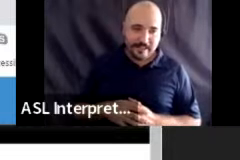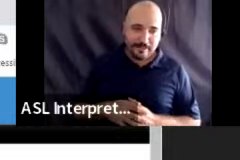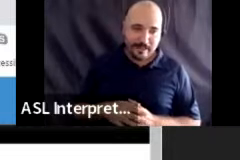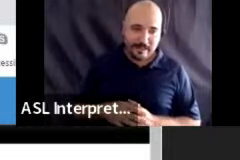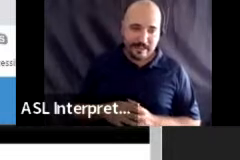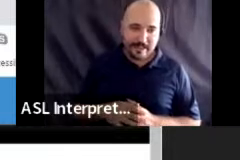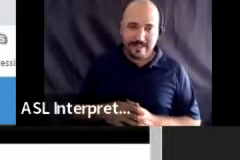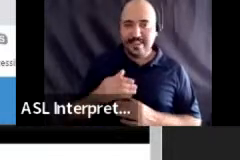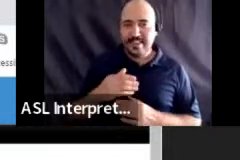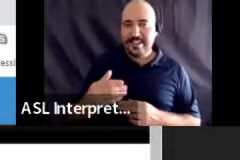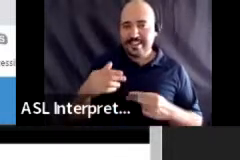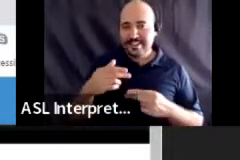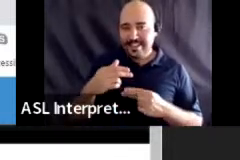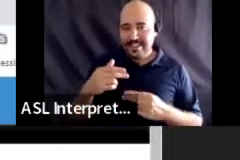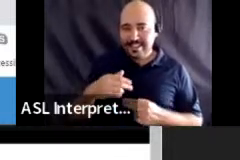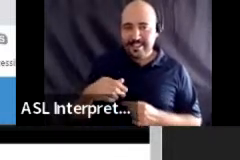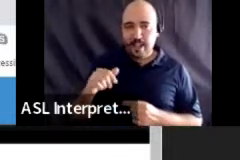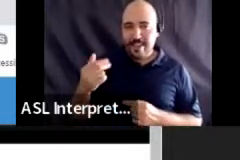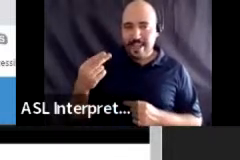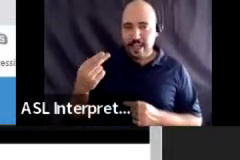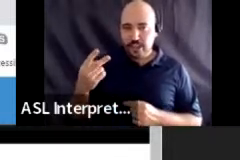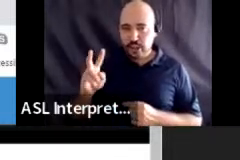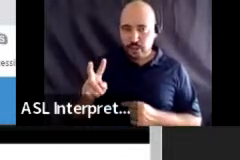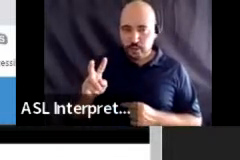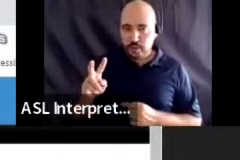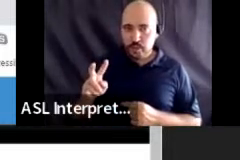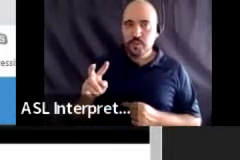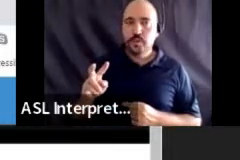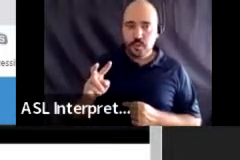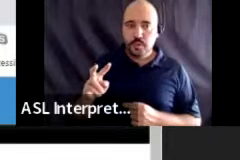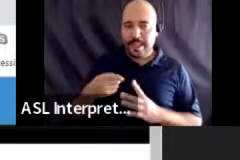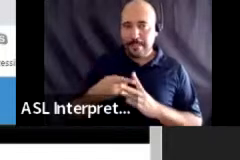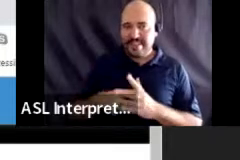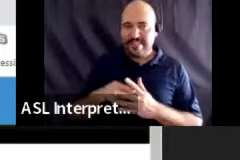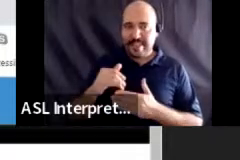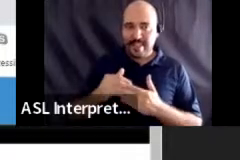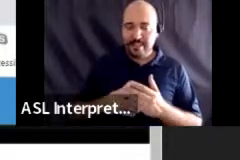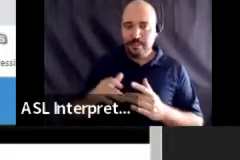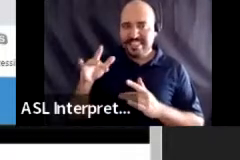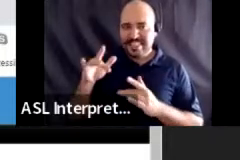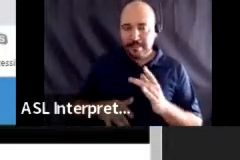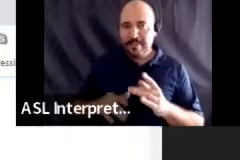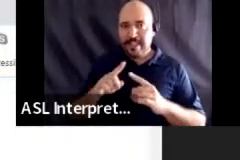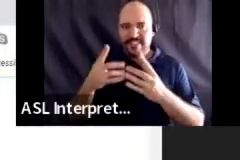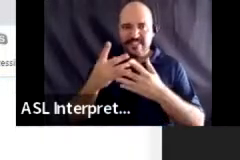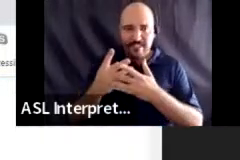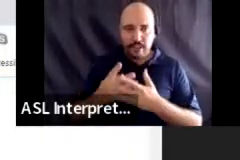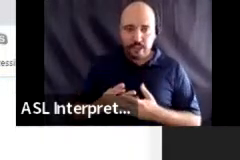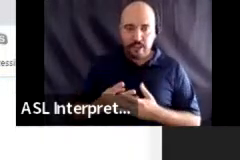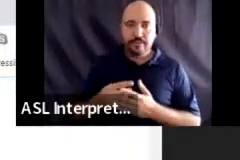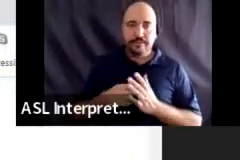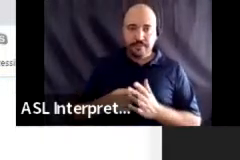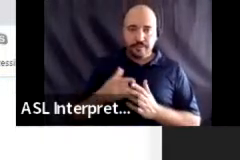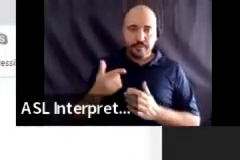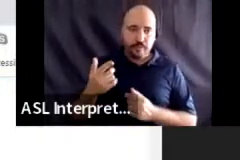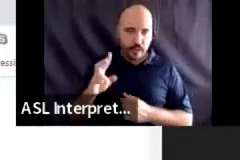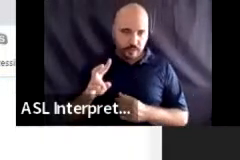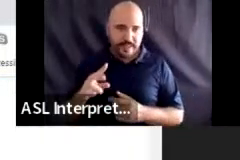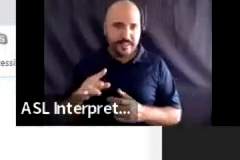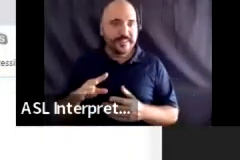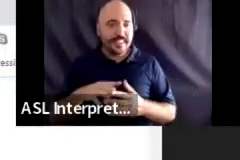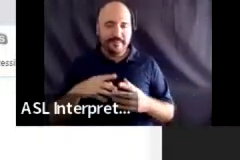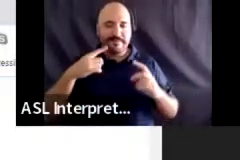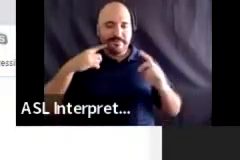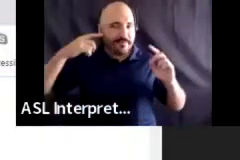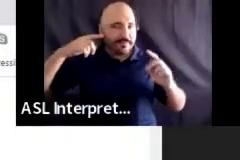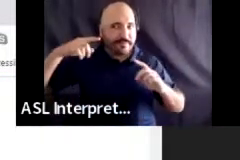is another H2, which is the beginning of the list. So if you wanted to skip the filters. Showing 27 scheduled events. Heading level 2.